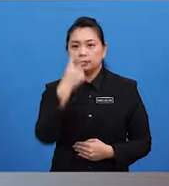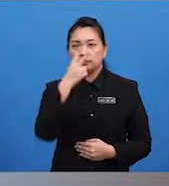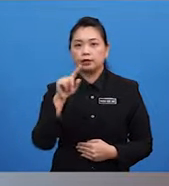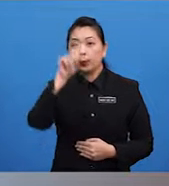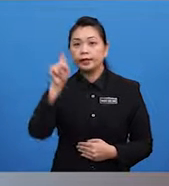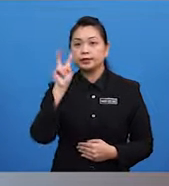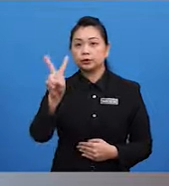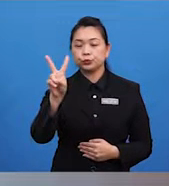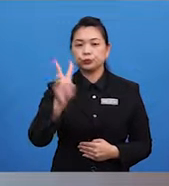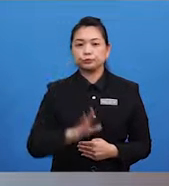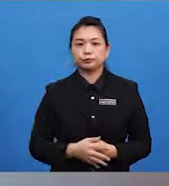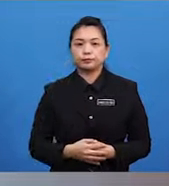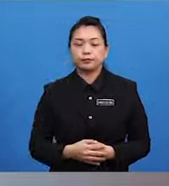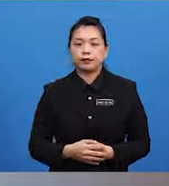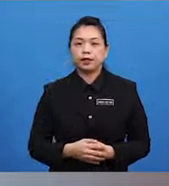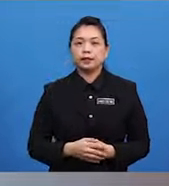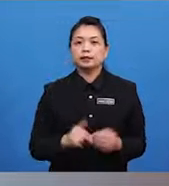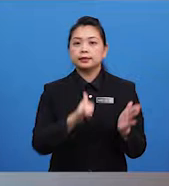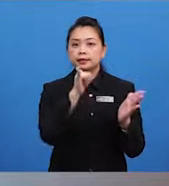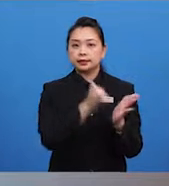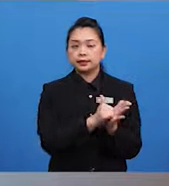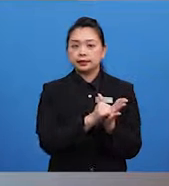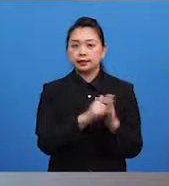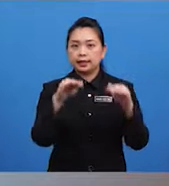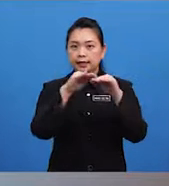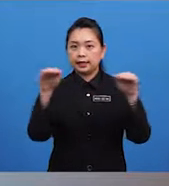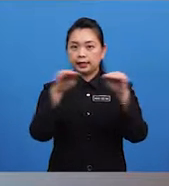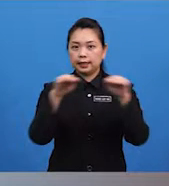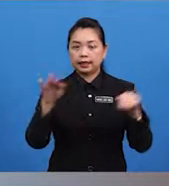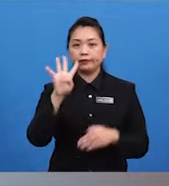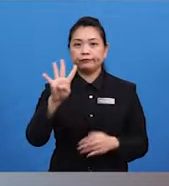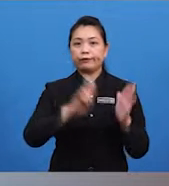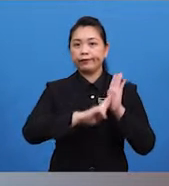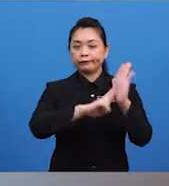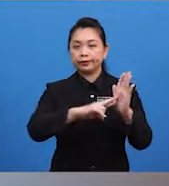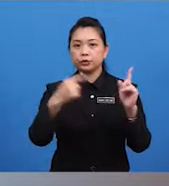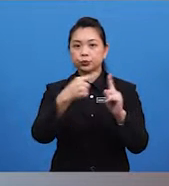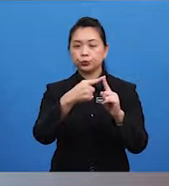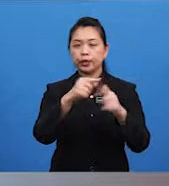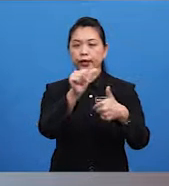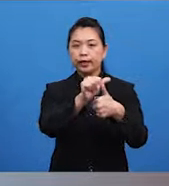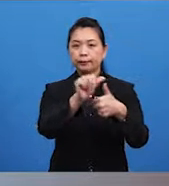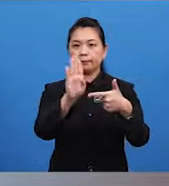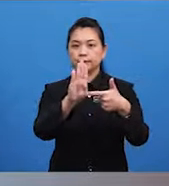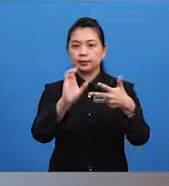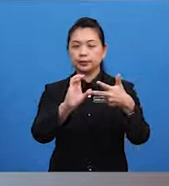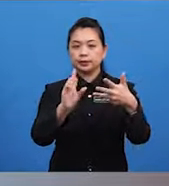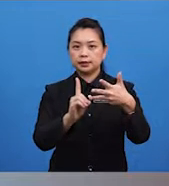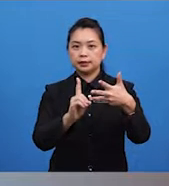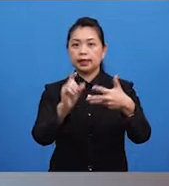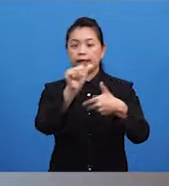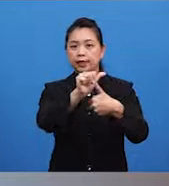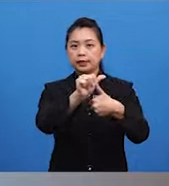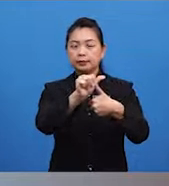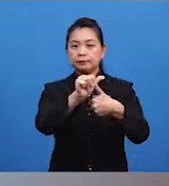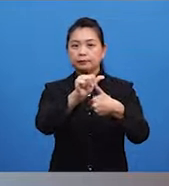Take a look at question 2. This in line 4 refers to A, primary